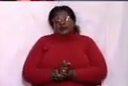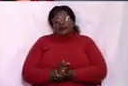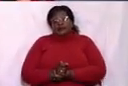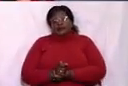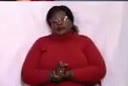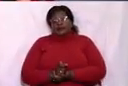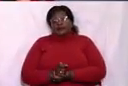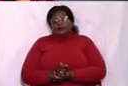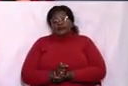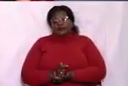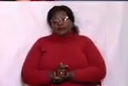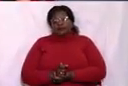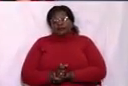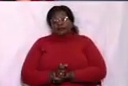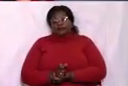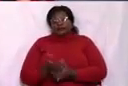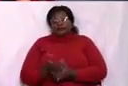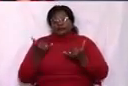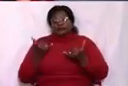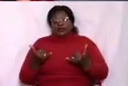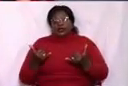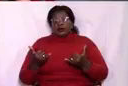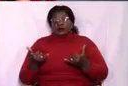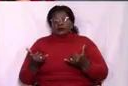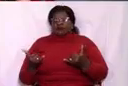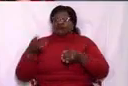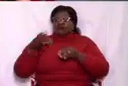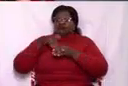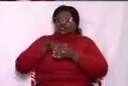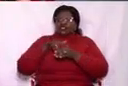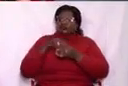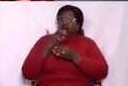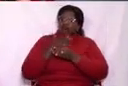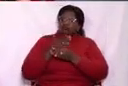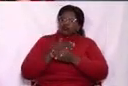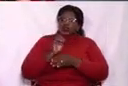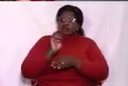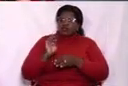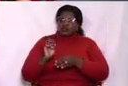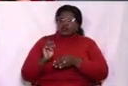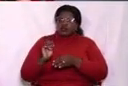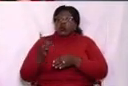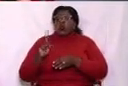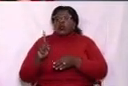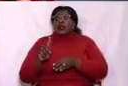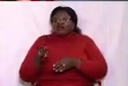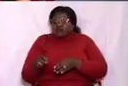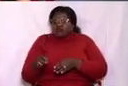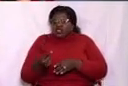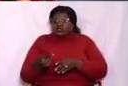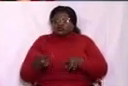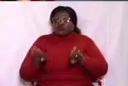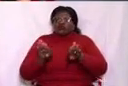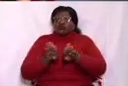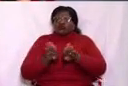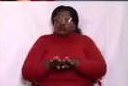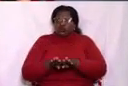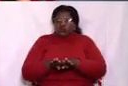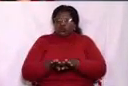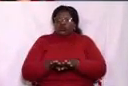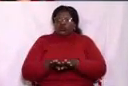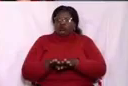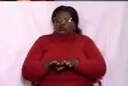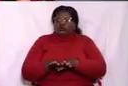now we'll get into the nitty-gritty of your work. What materials do you really use, and how do